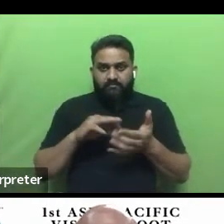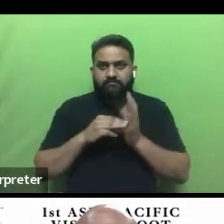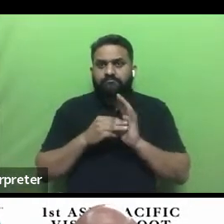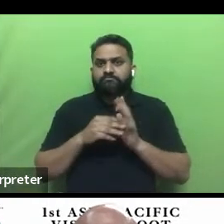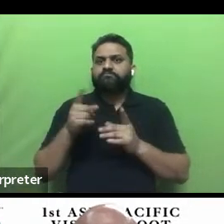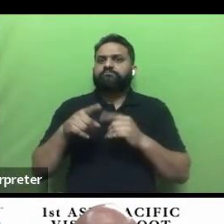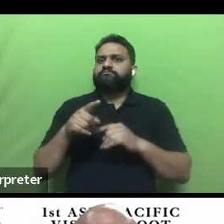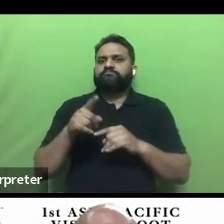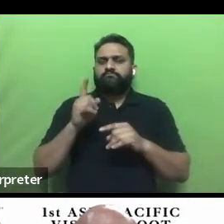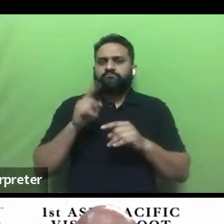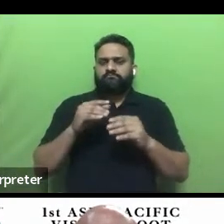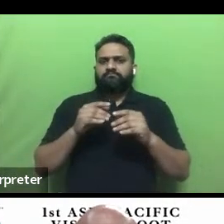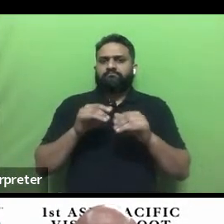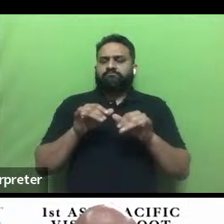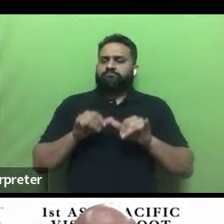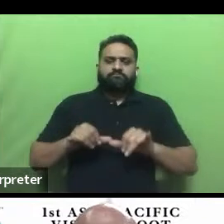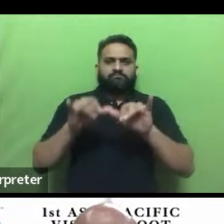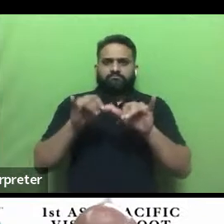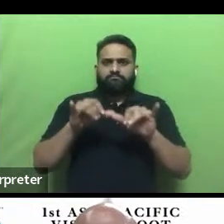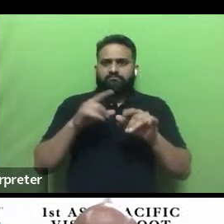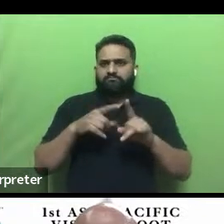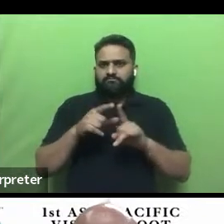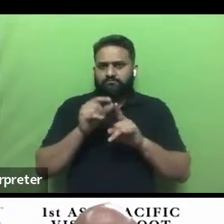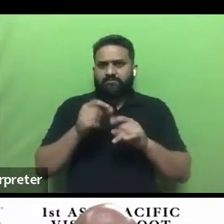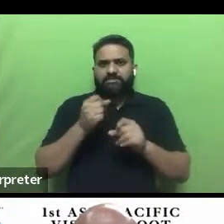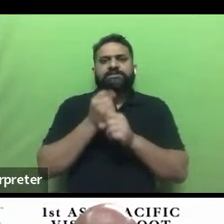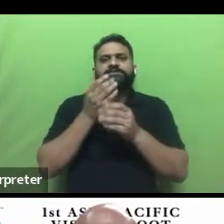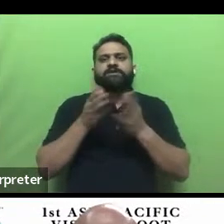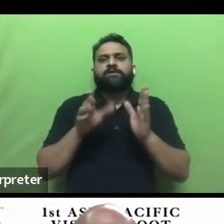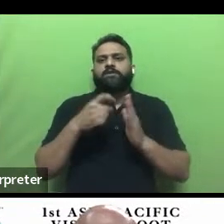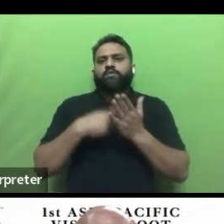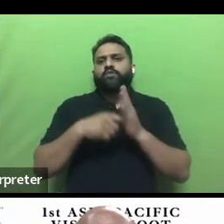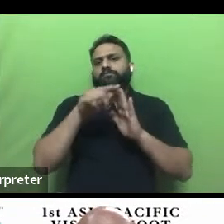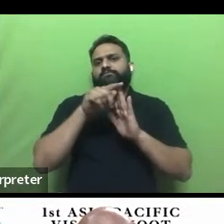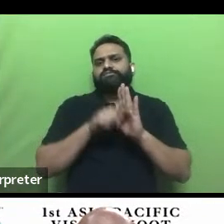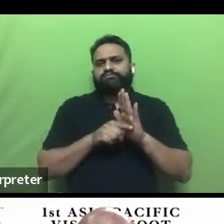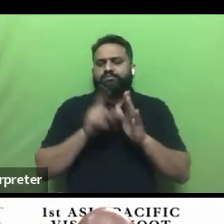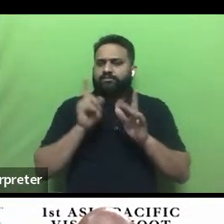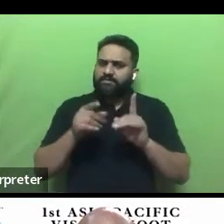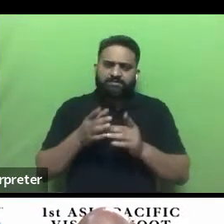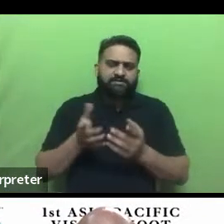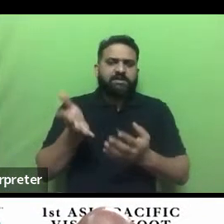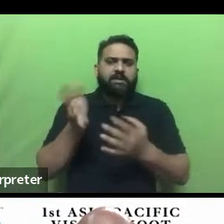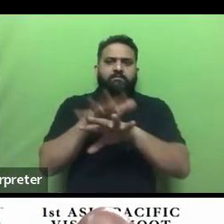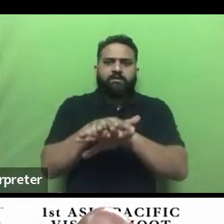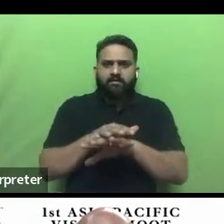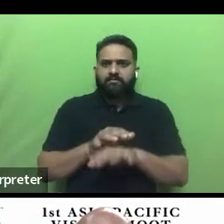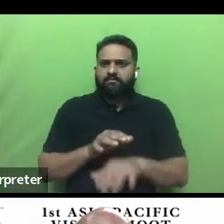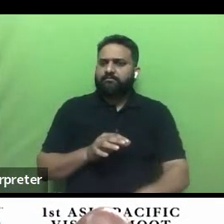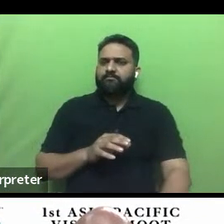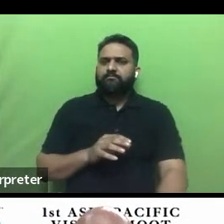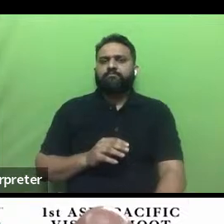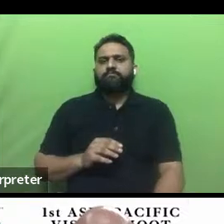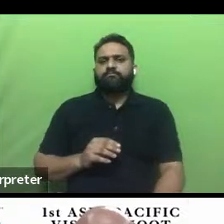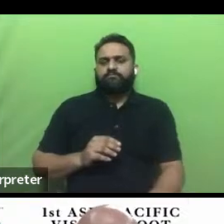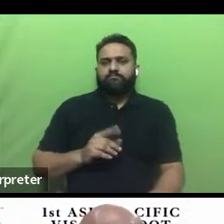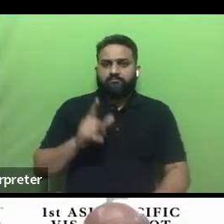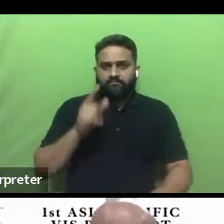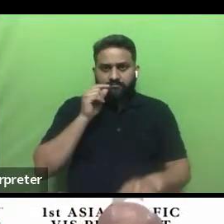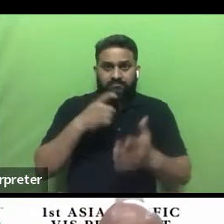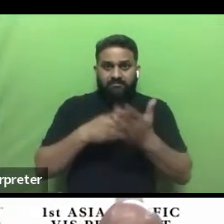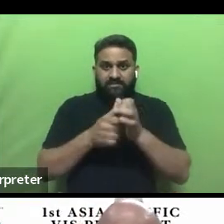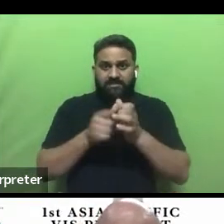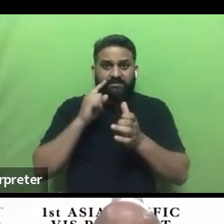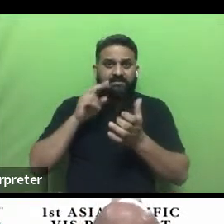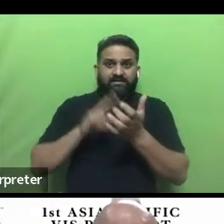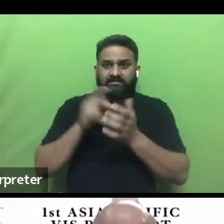clear statements to the respondent that the general conditions of sale were to be applied. For instance, Mr. Rain